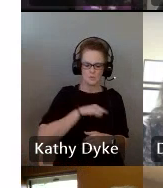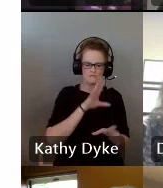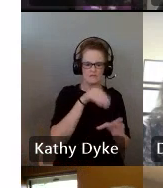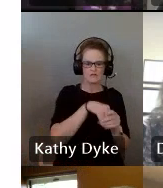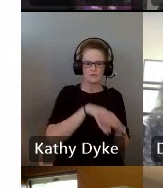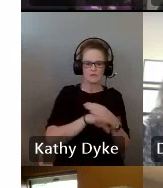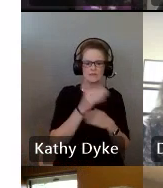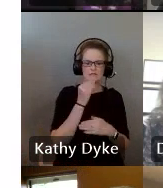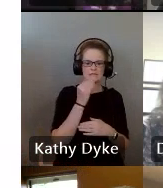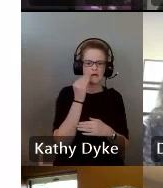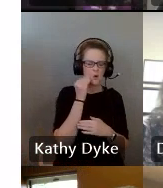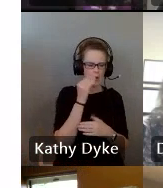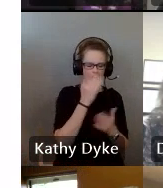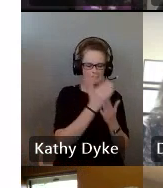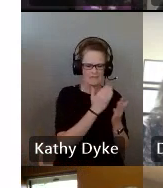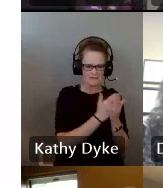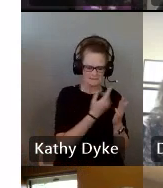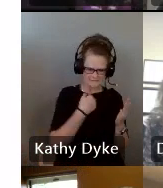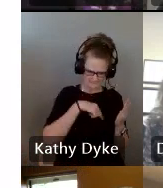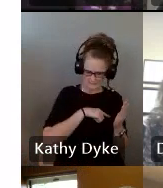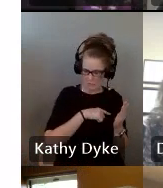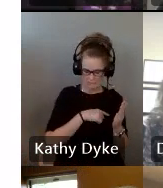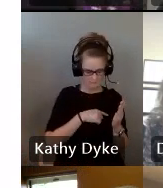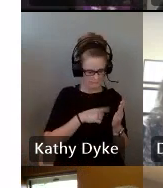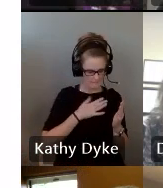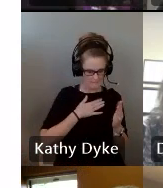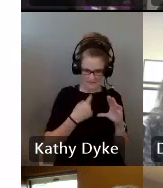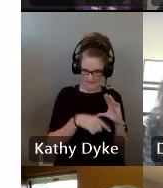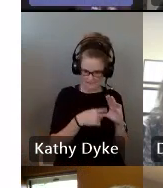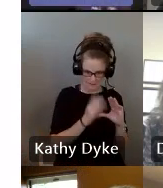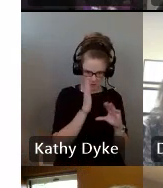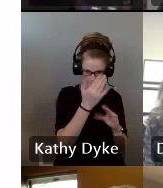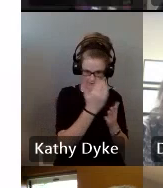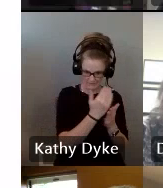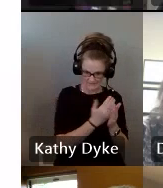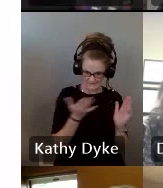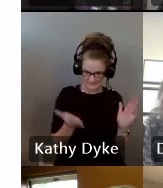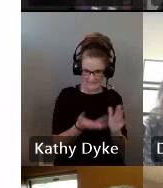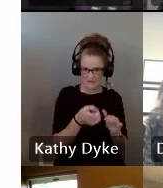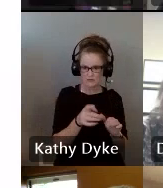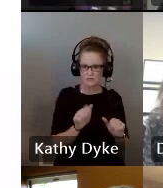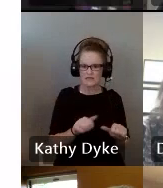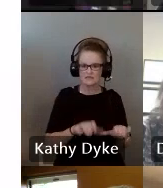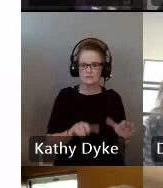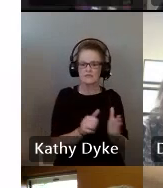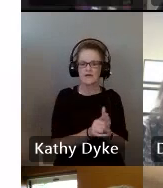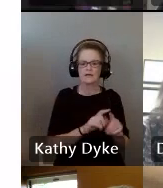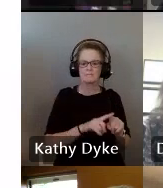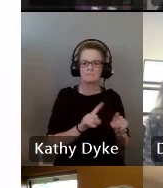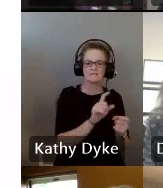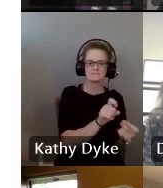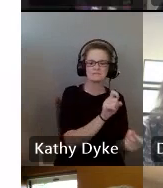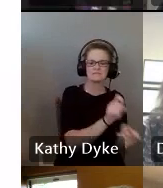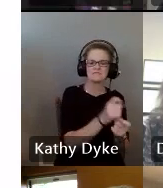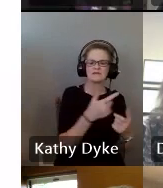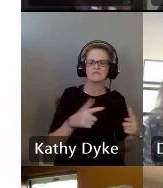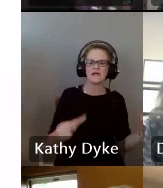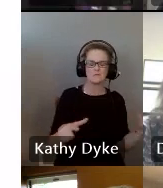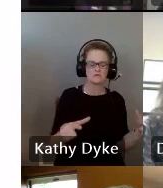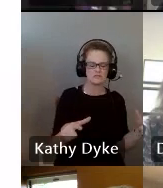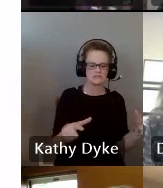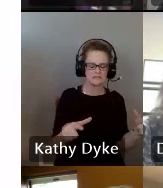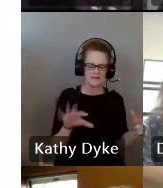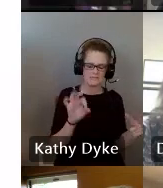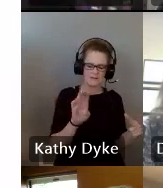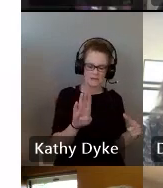homeless newsletter, the specific language, but February's newsletter. The specific language about it was in February's newsletter,